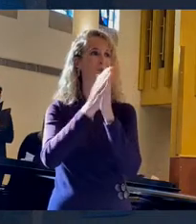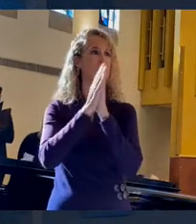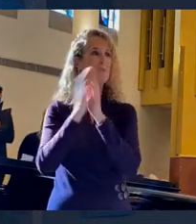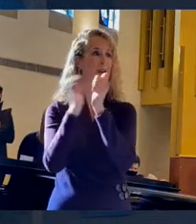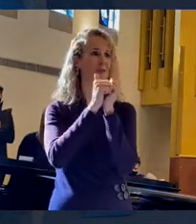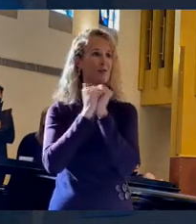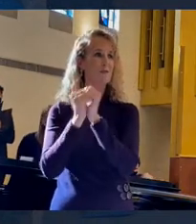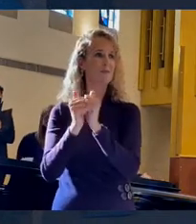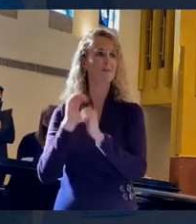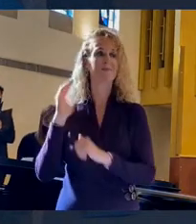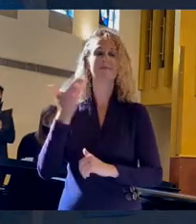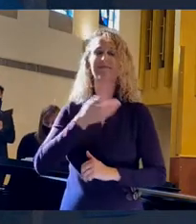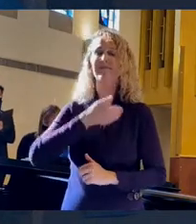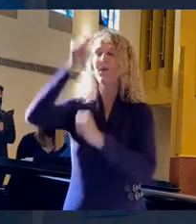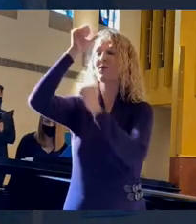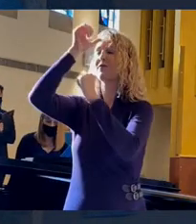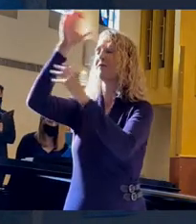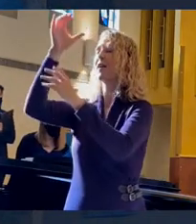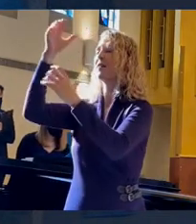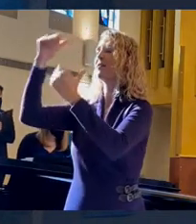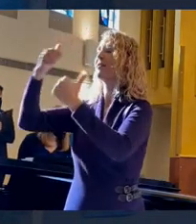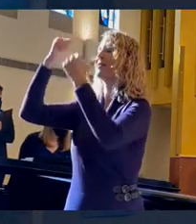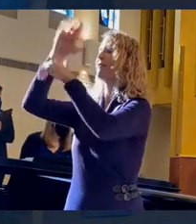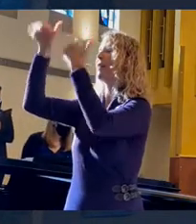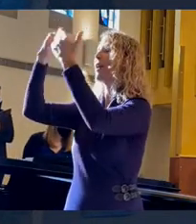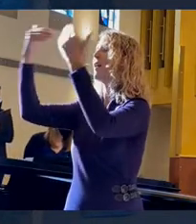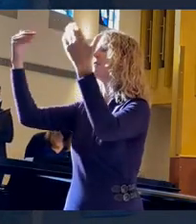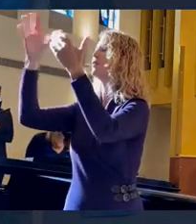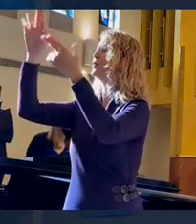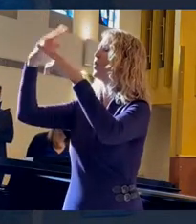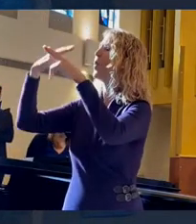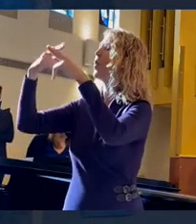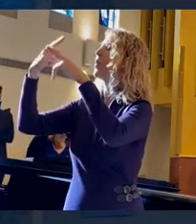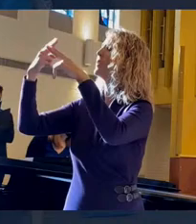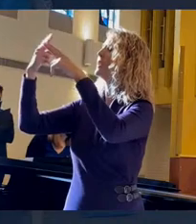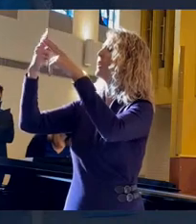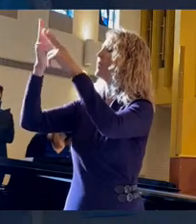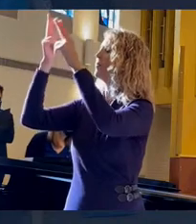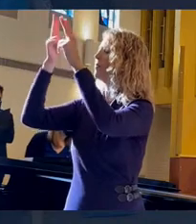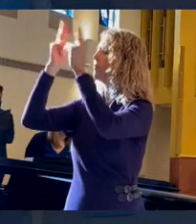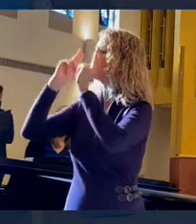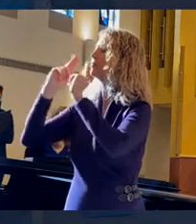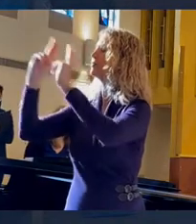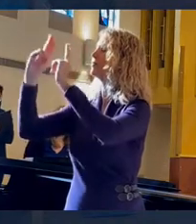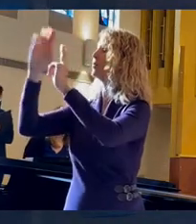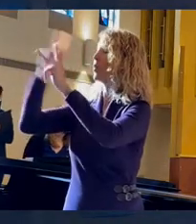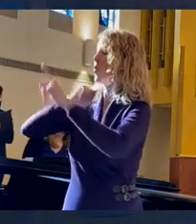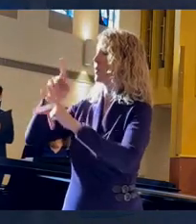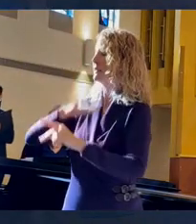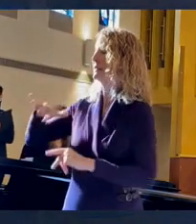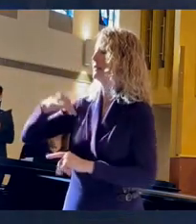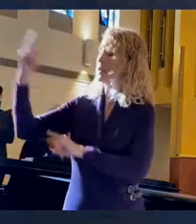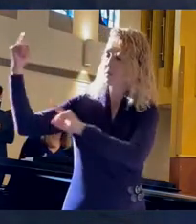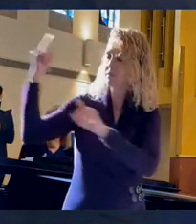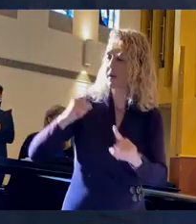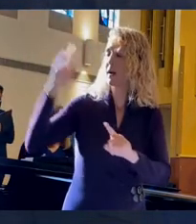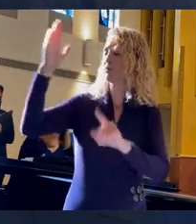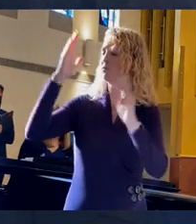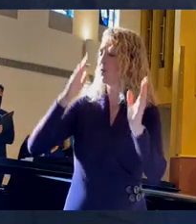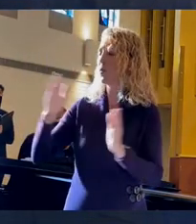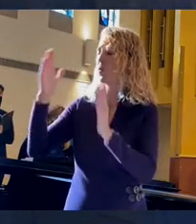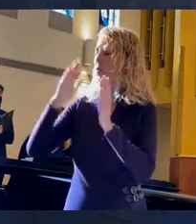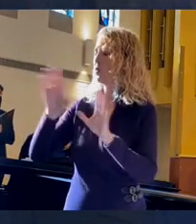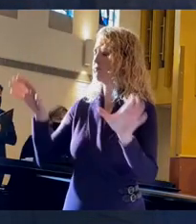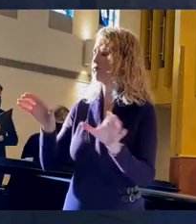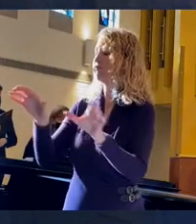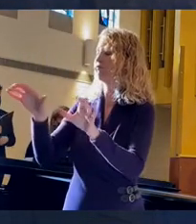pray as he taught. Our Father, who art in heaven, hallowed be thy name. Thy kingdom come, thy will